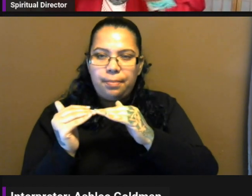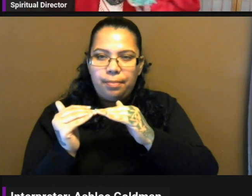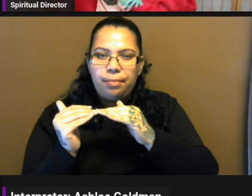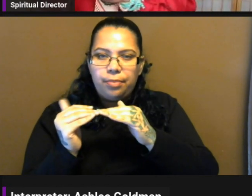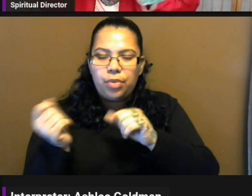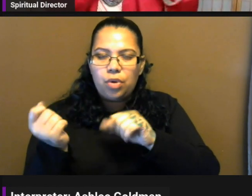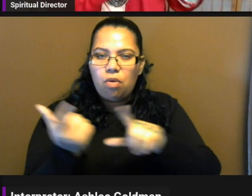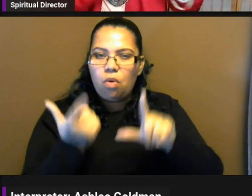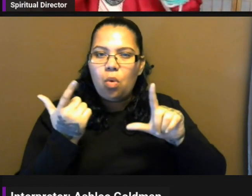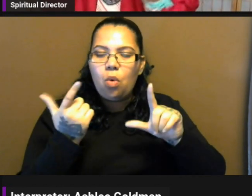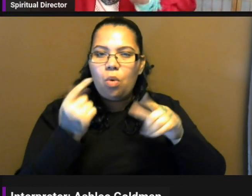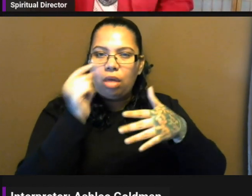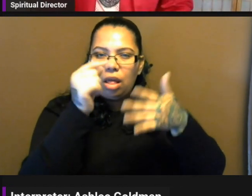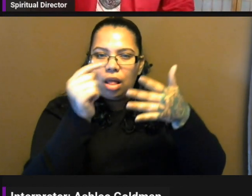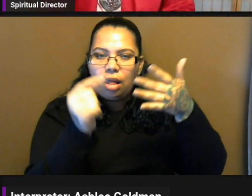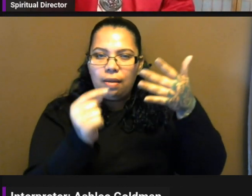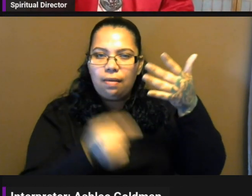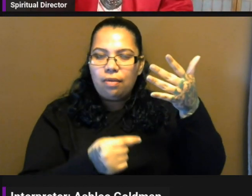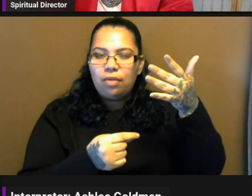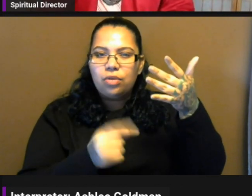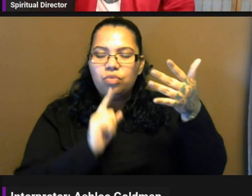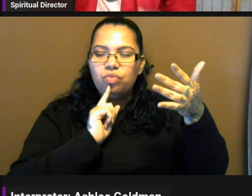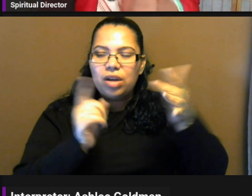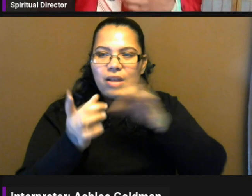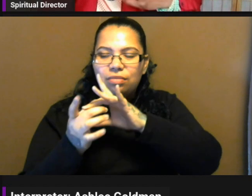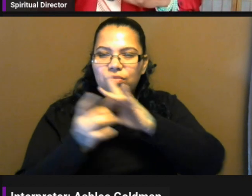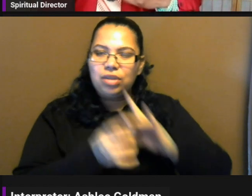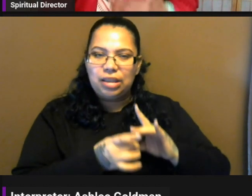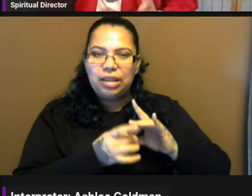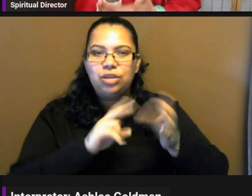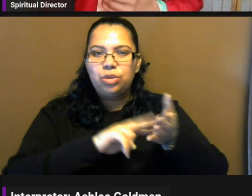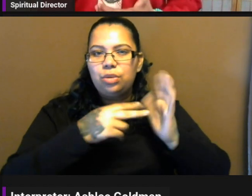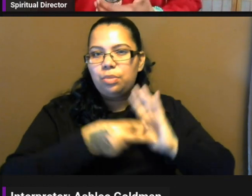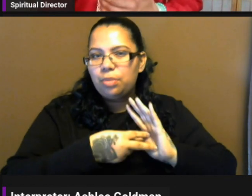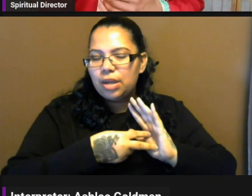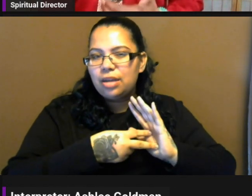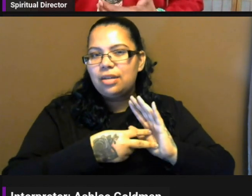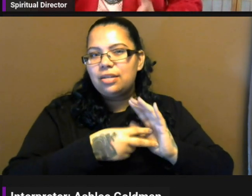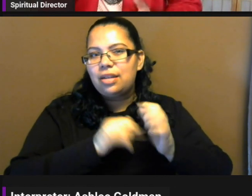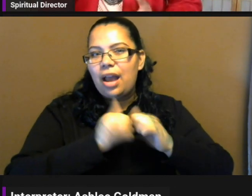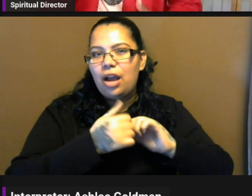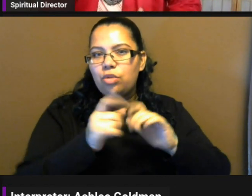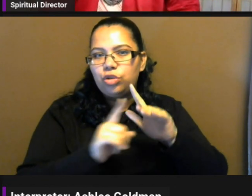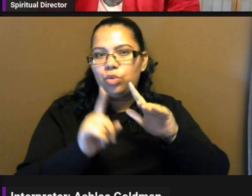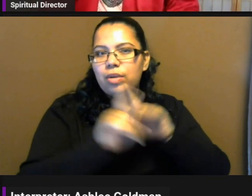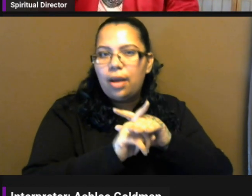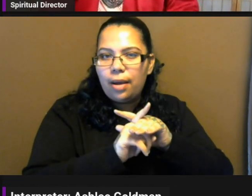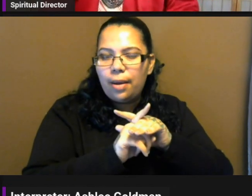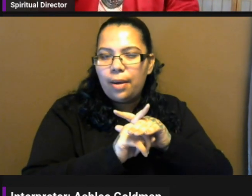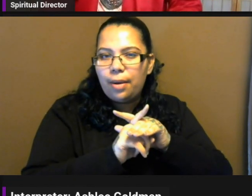All of these things directly tie into what it means to show up as the very incarnation